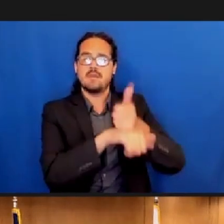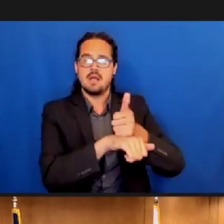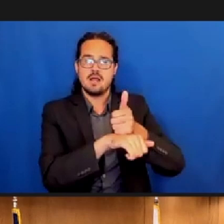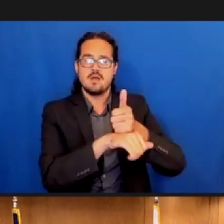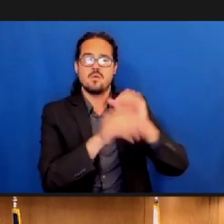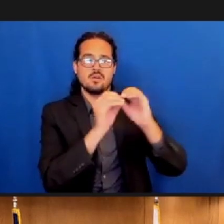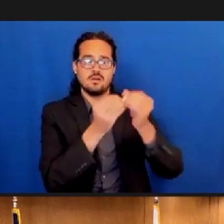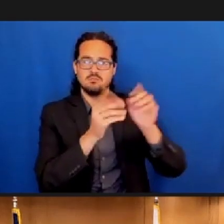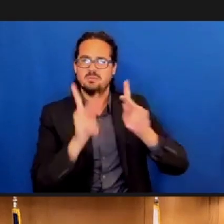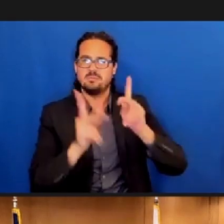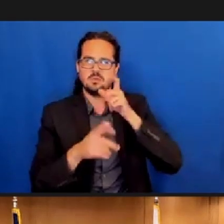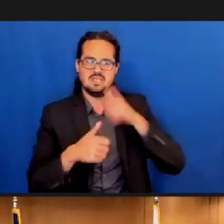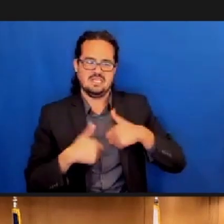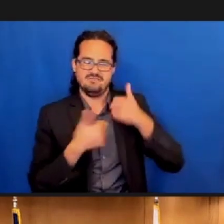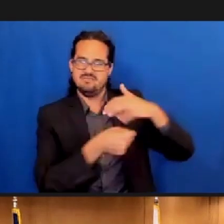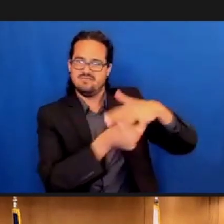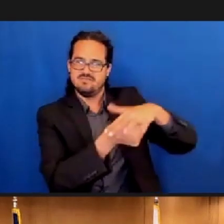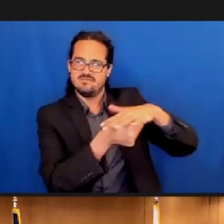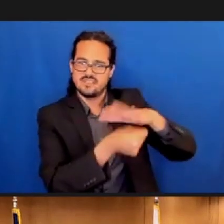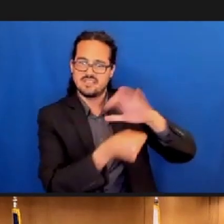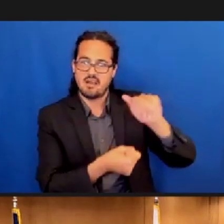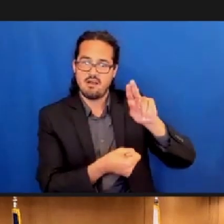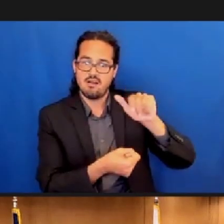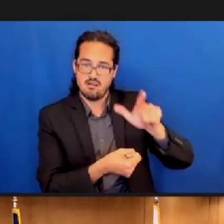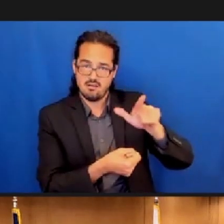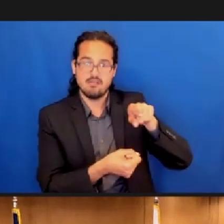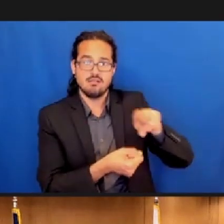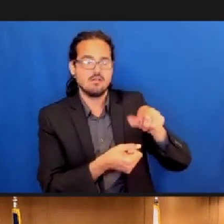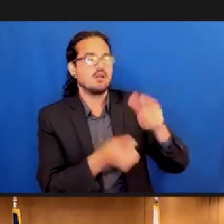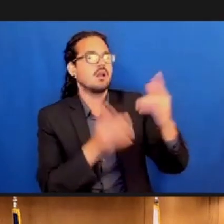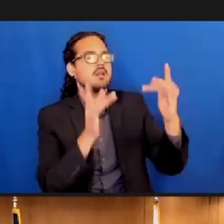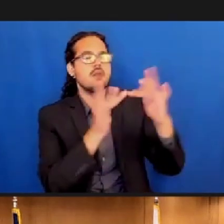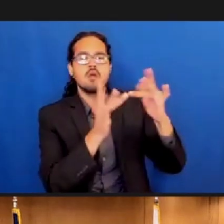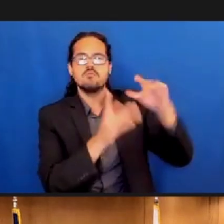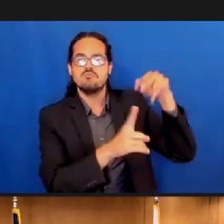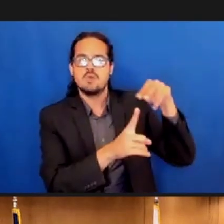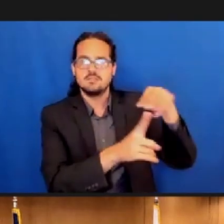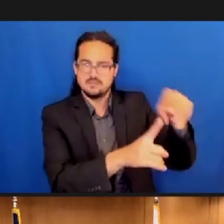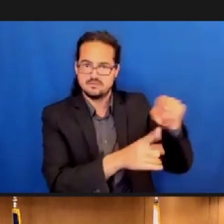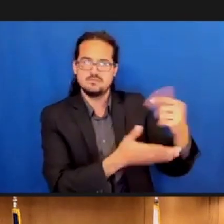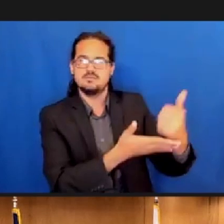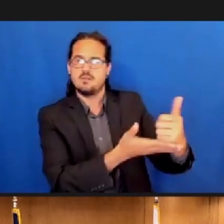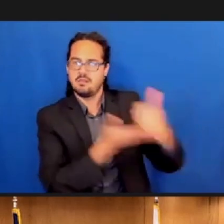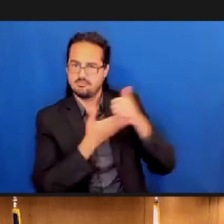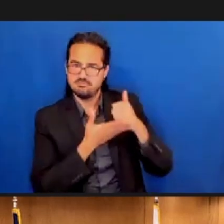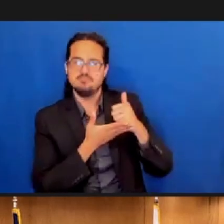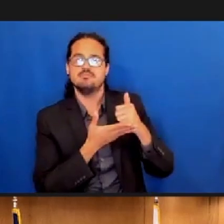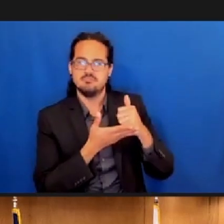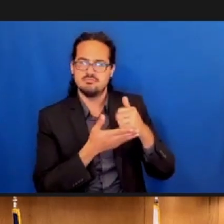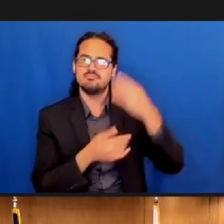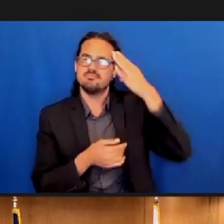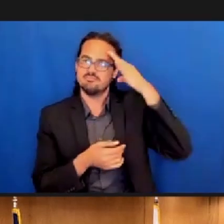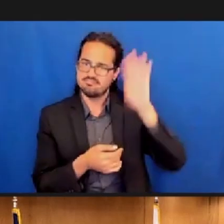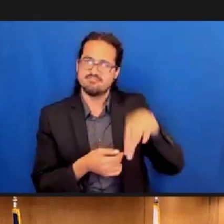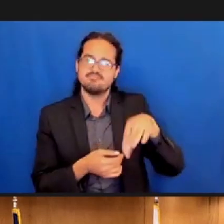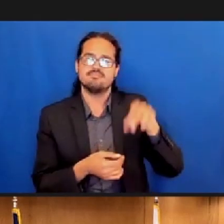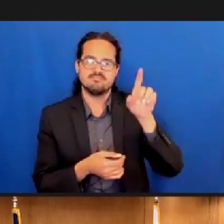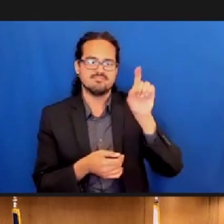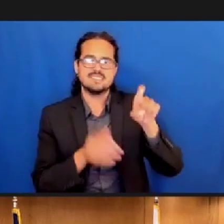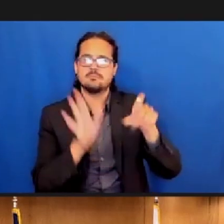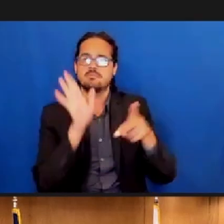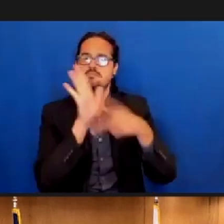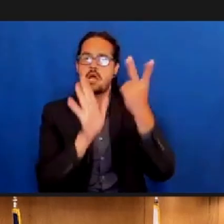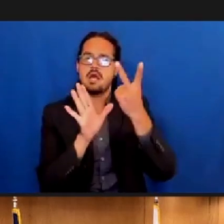contact tracing. We knew that we needed bilingual, culturally relevant voices and trusted voices to navigate